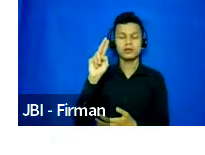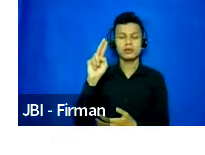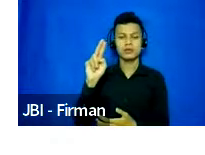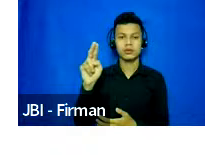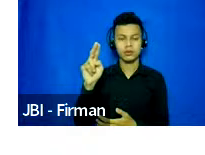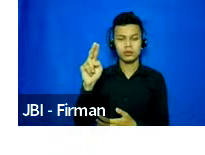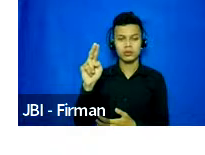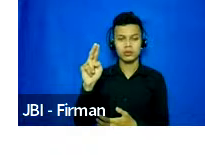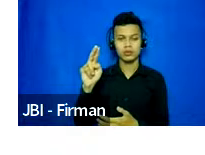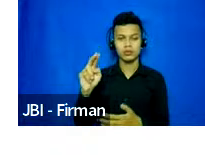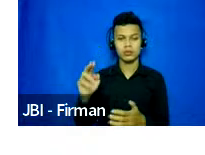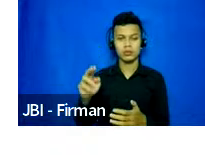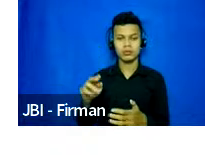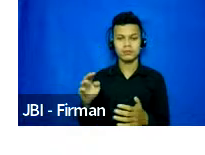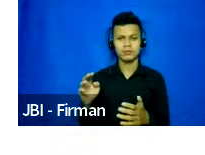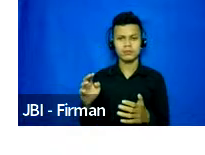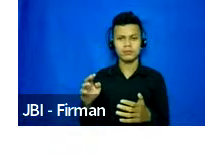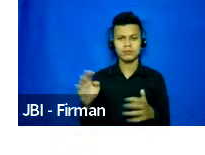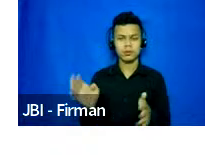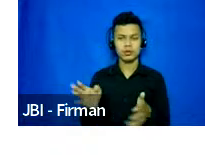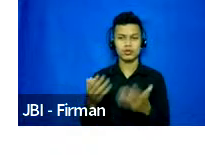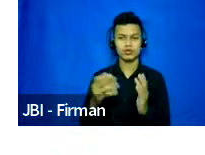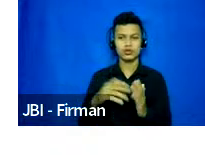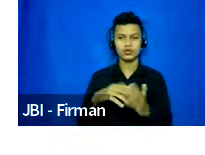the digitalizations